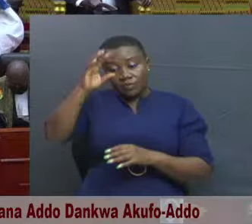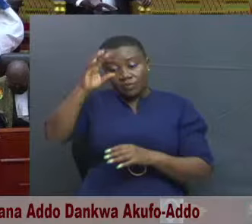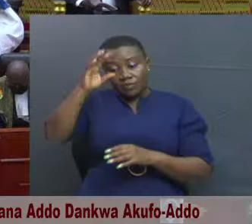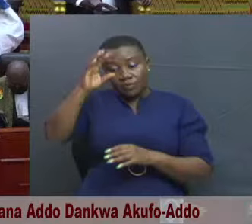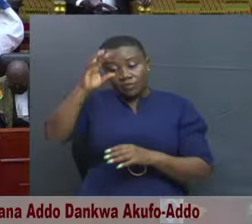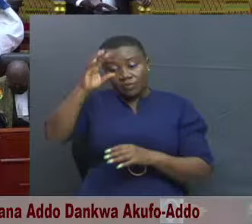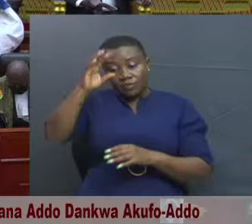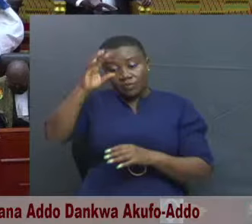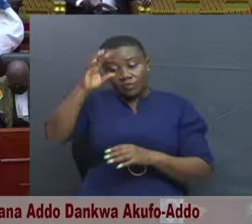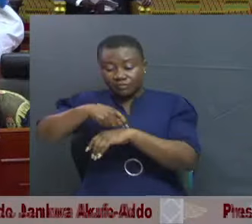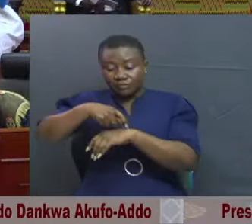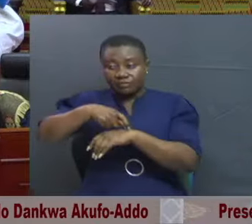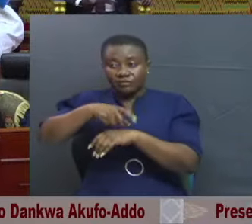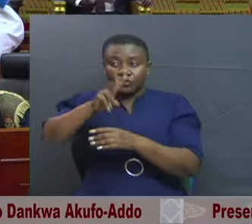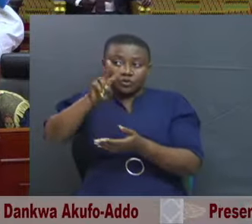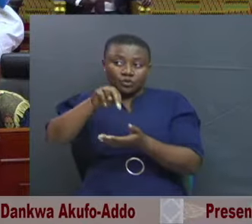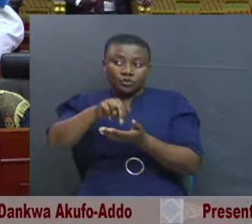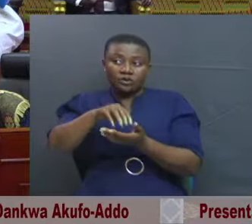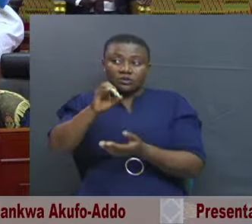back in